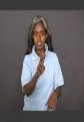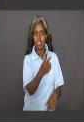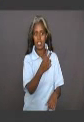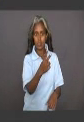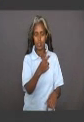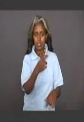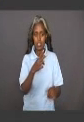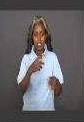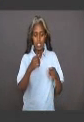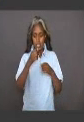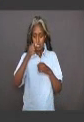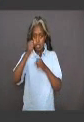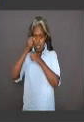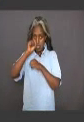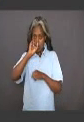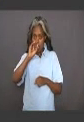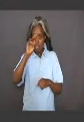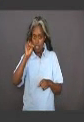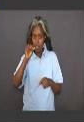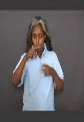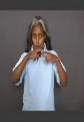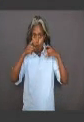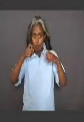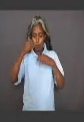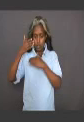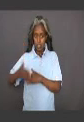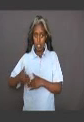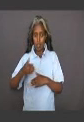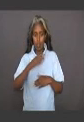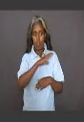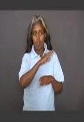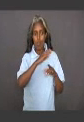over hypotenuse is positive.